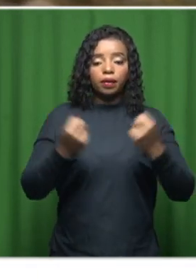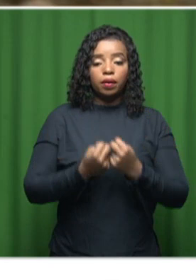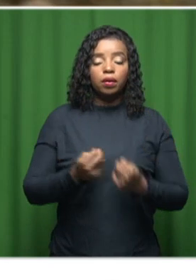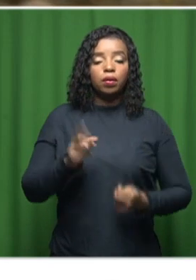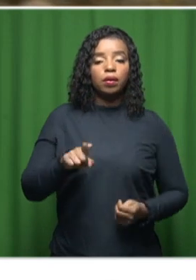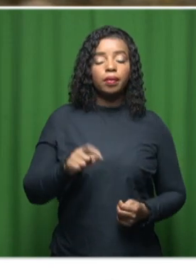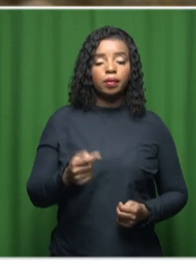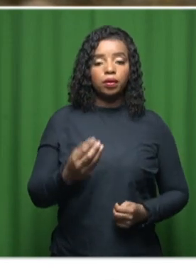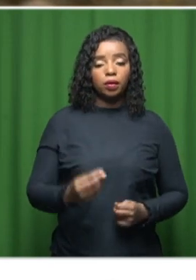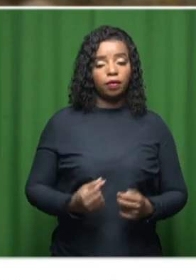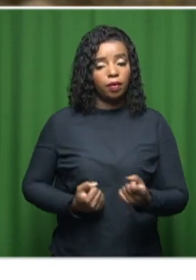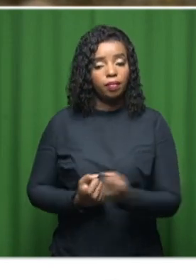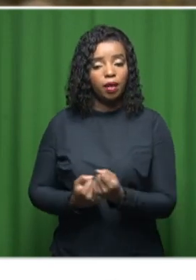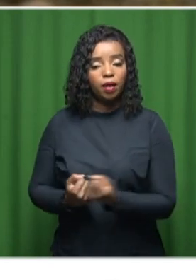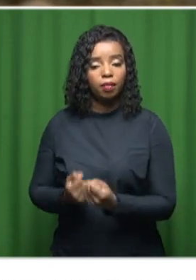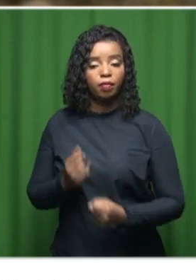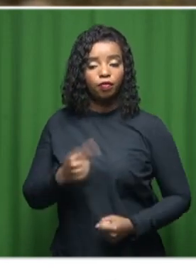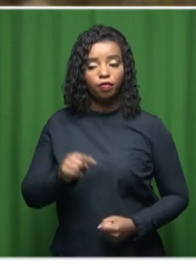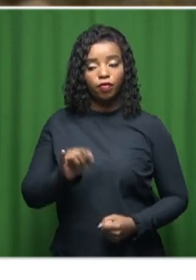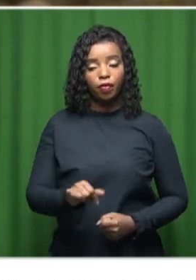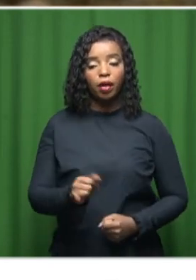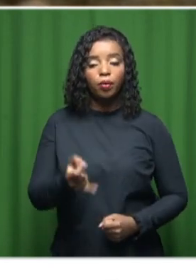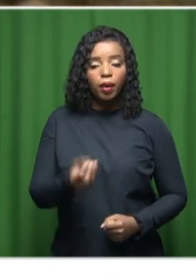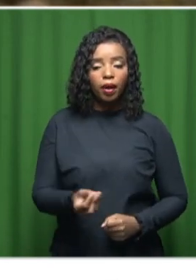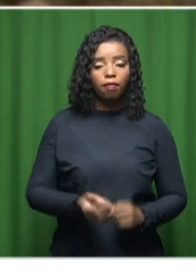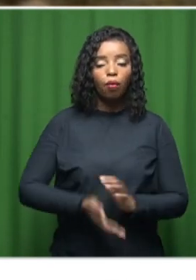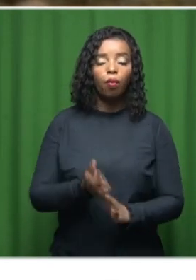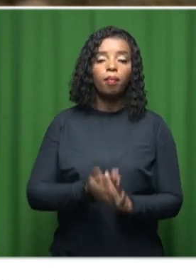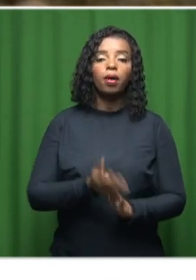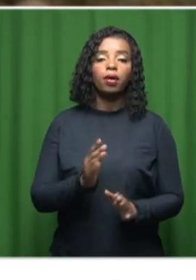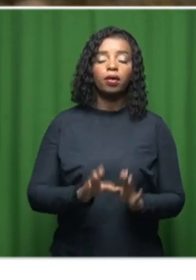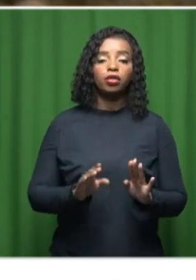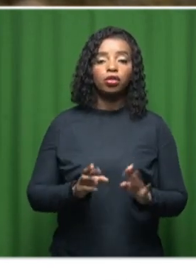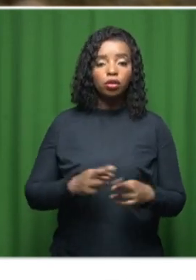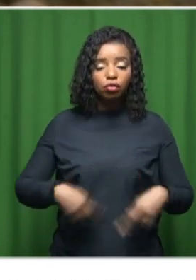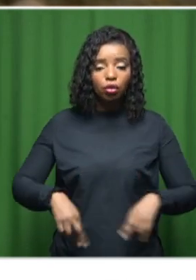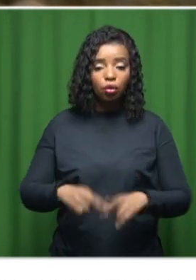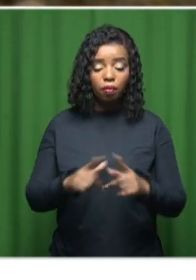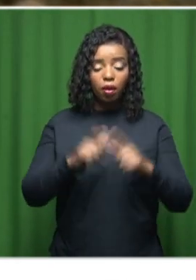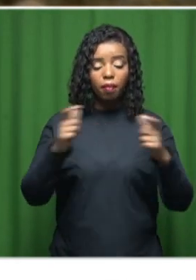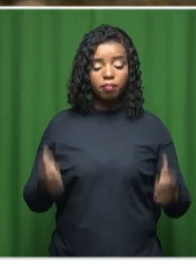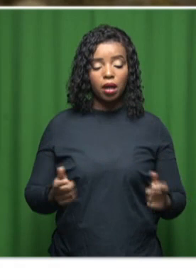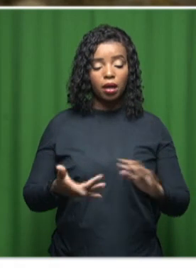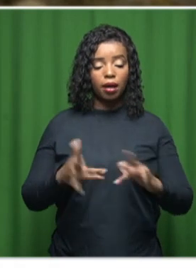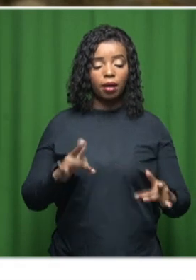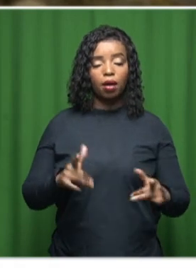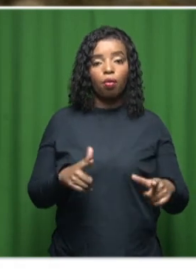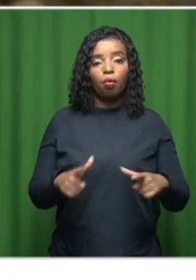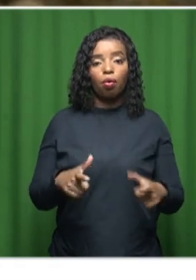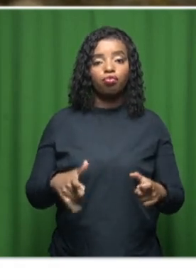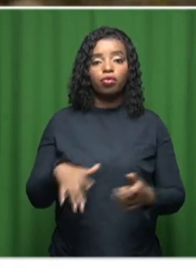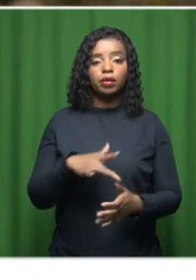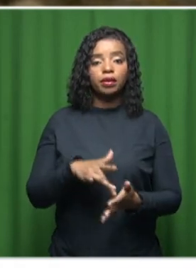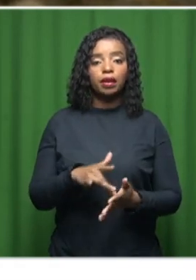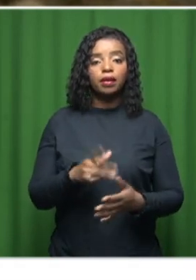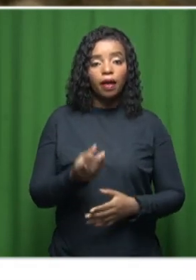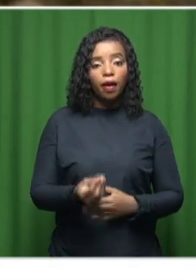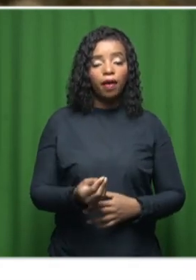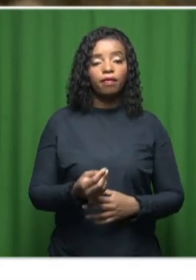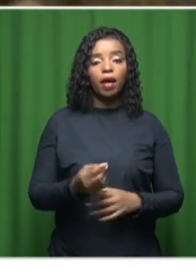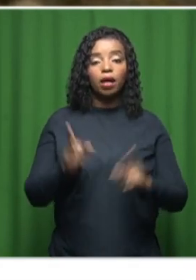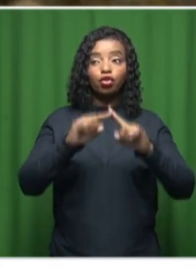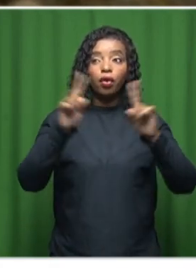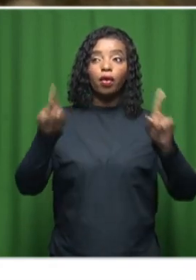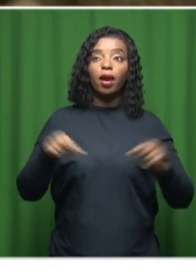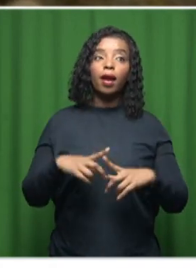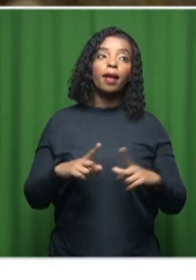backup for that. We will have operations room from, you know, the big network control centers that you normally see on TV with the big screens. One of